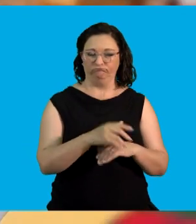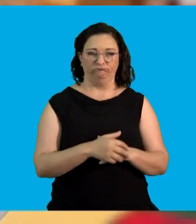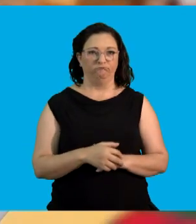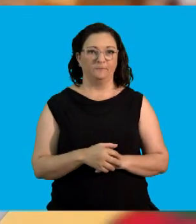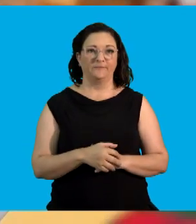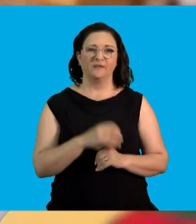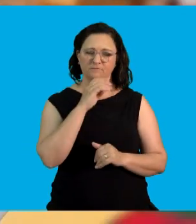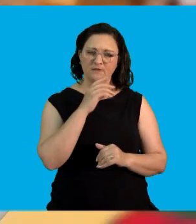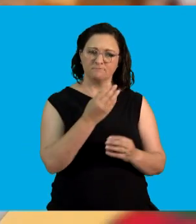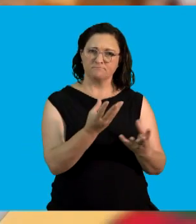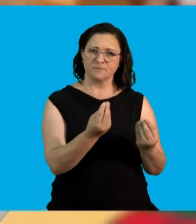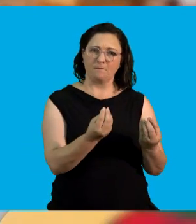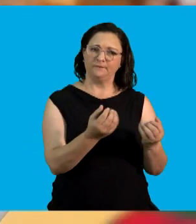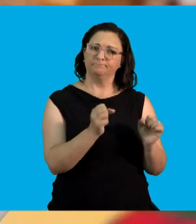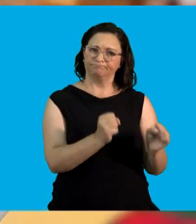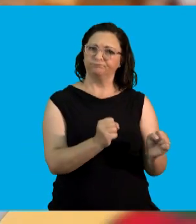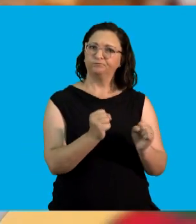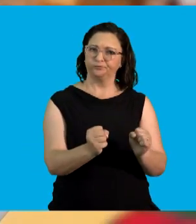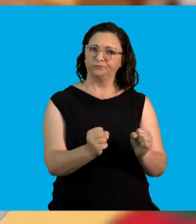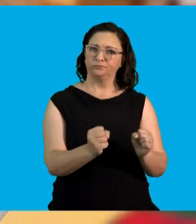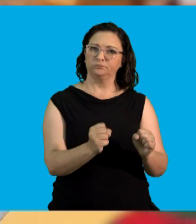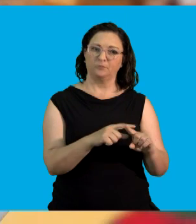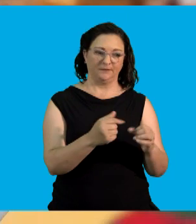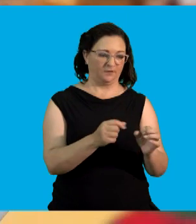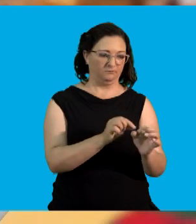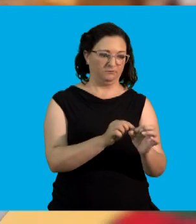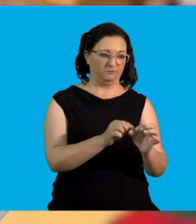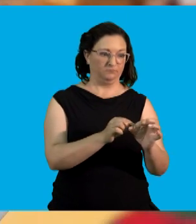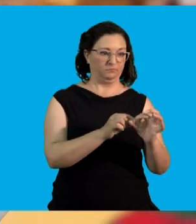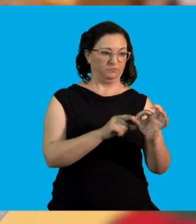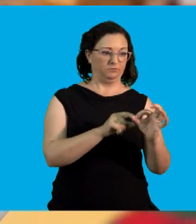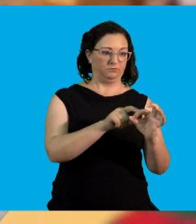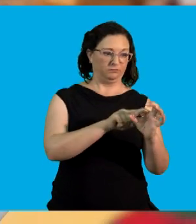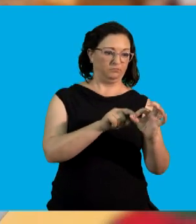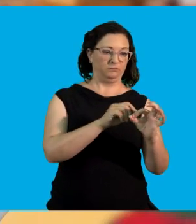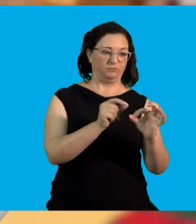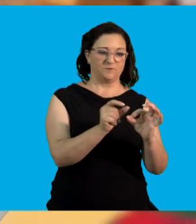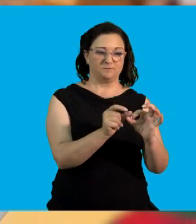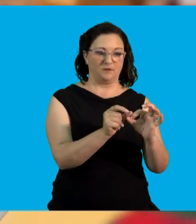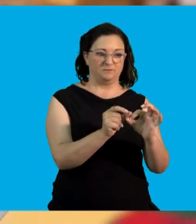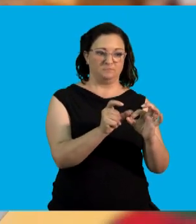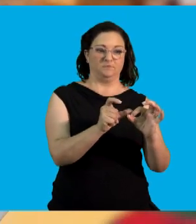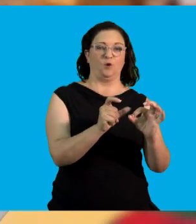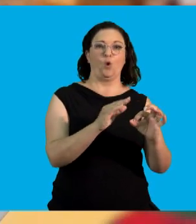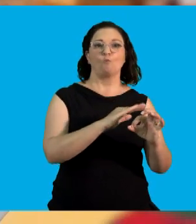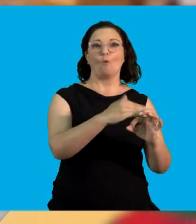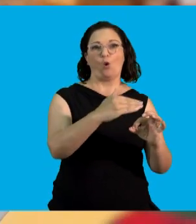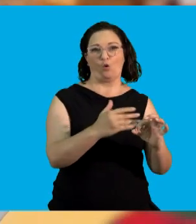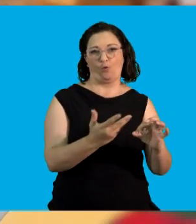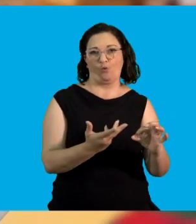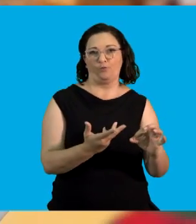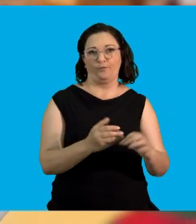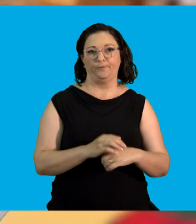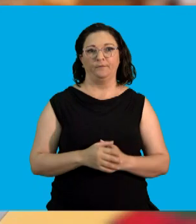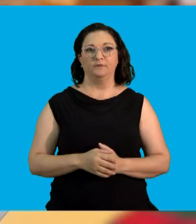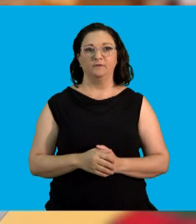be increased. The number remains the same, just that the particles, they become larger in size because of the spaces between them. They